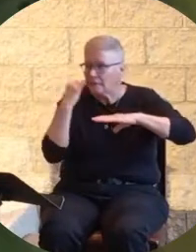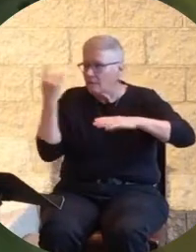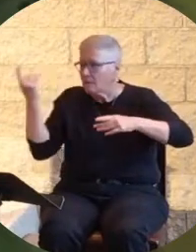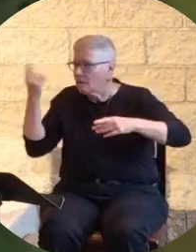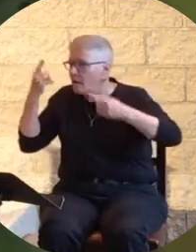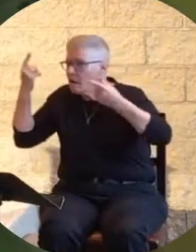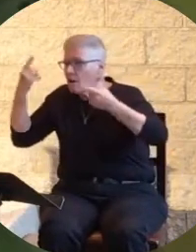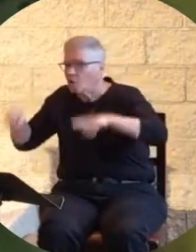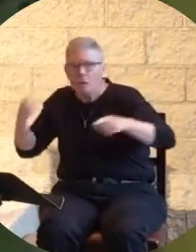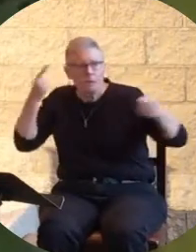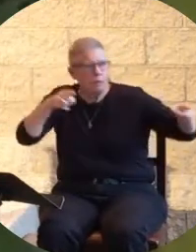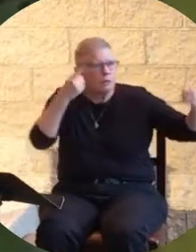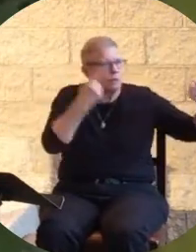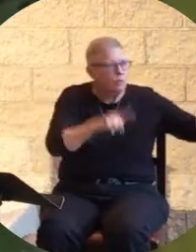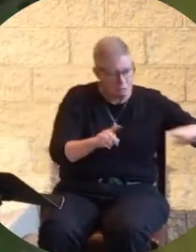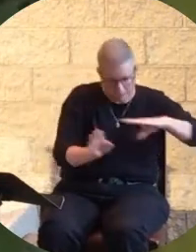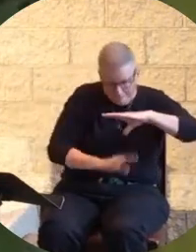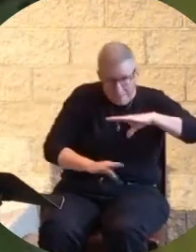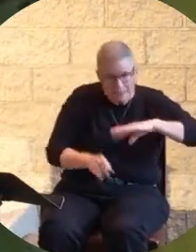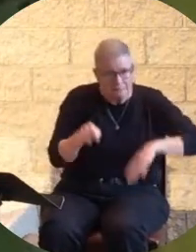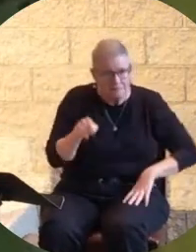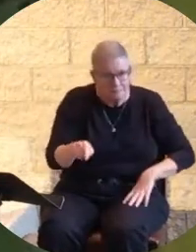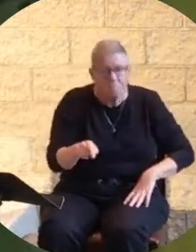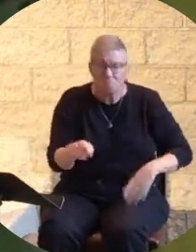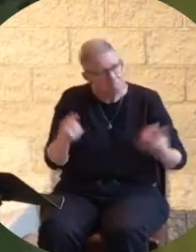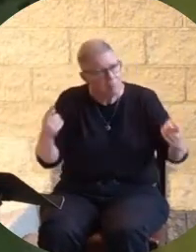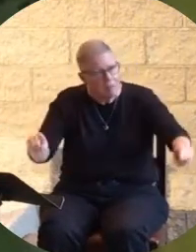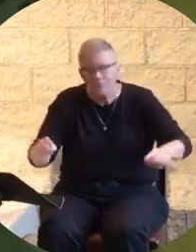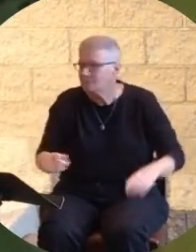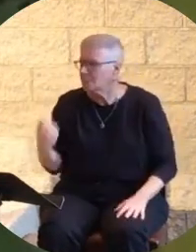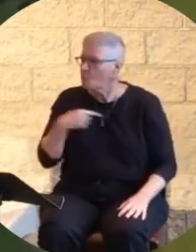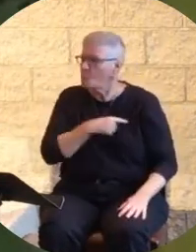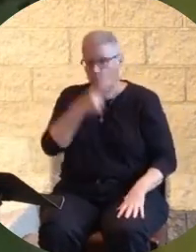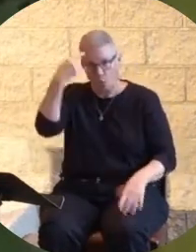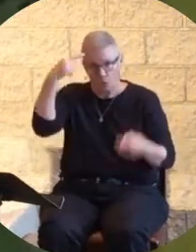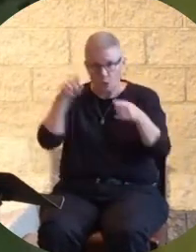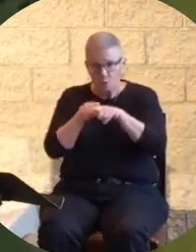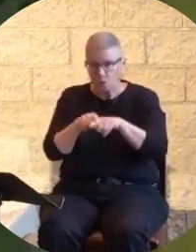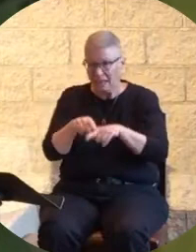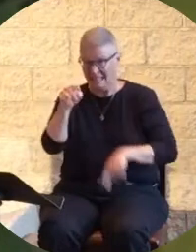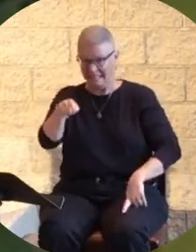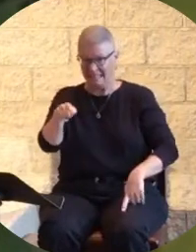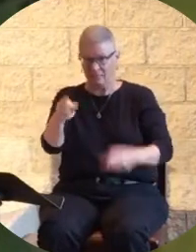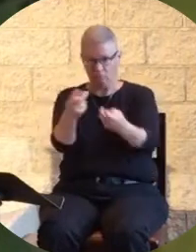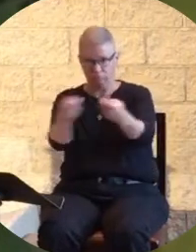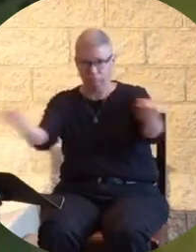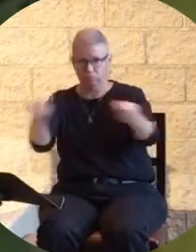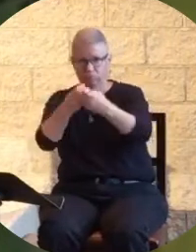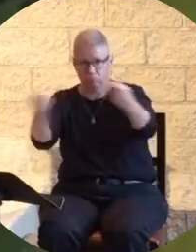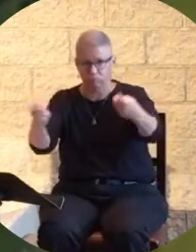they manifest. We all agree that that chair over there, those pews, I can sit on because they're solid.